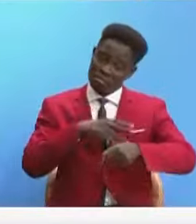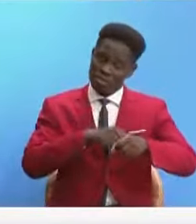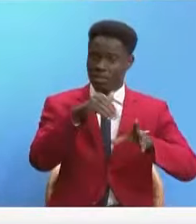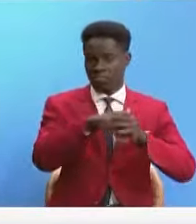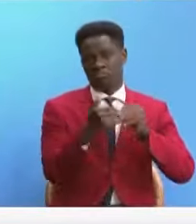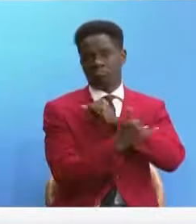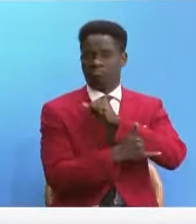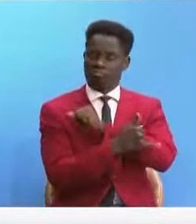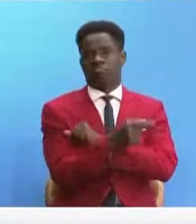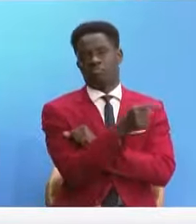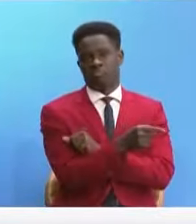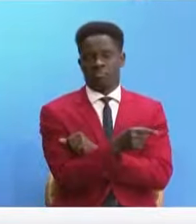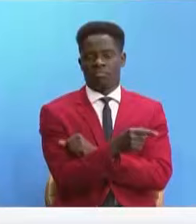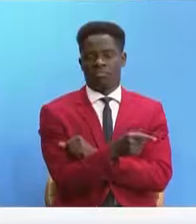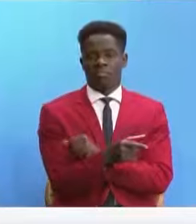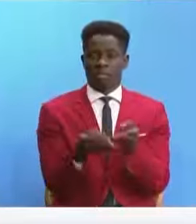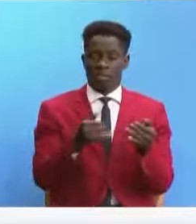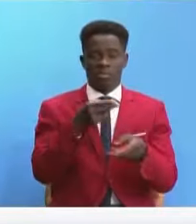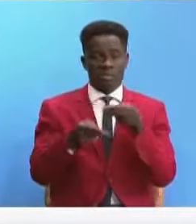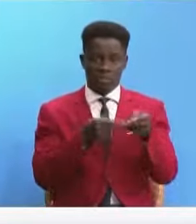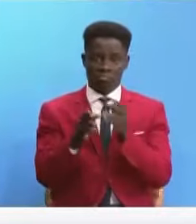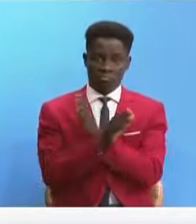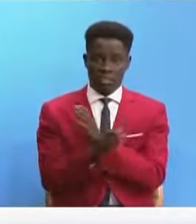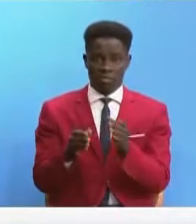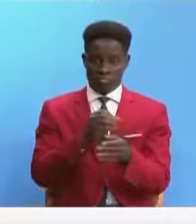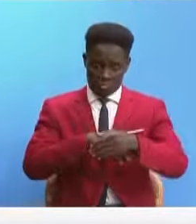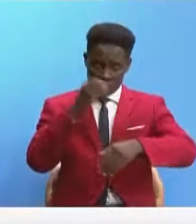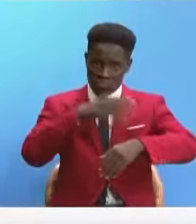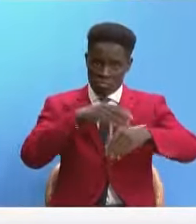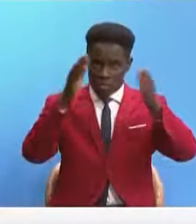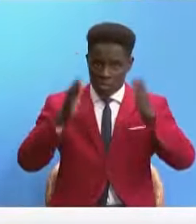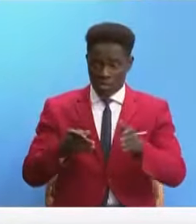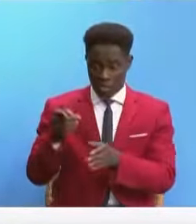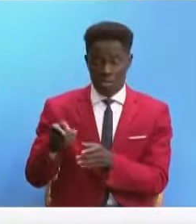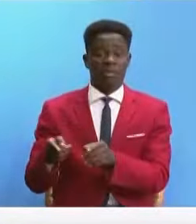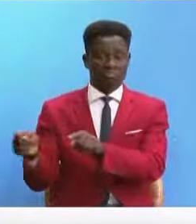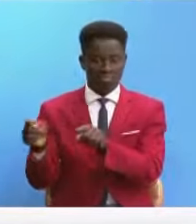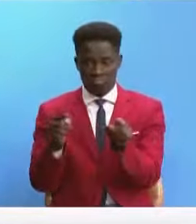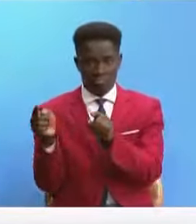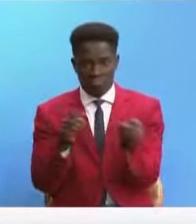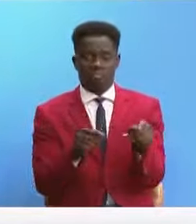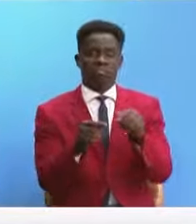investment promotion, Zambian investors can tap into different investment opportunities in that country.